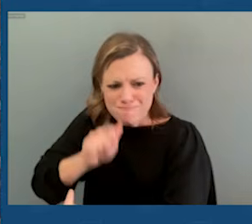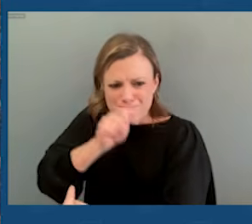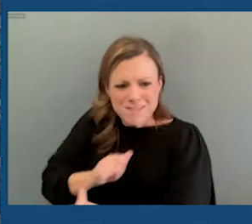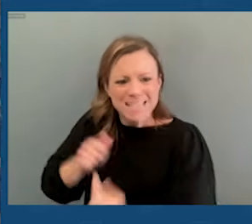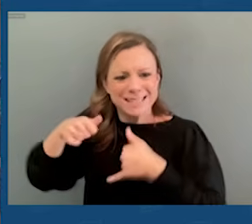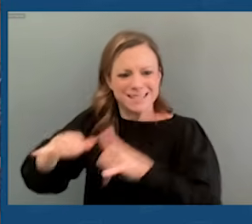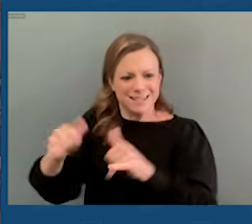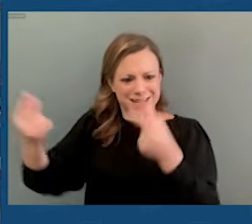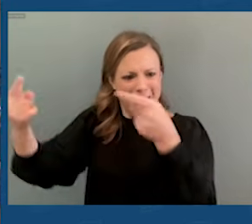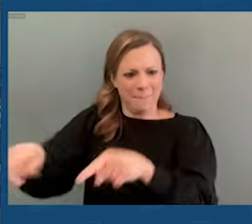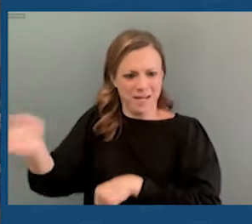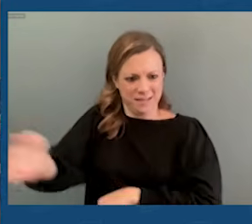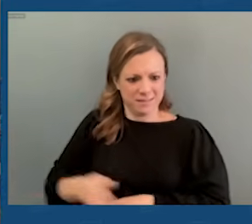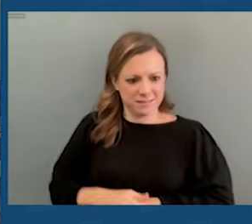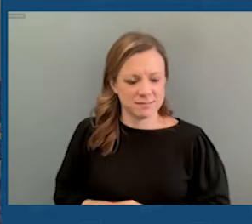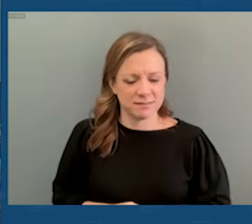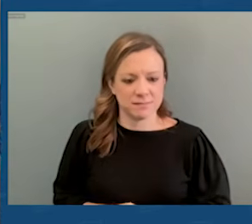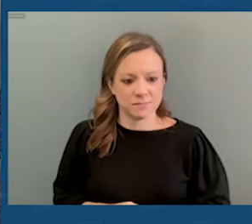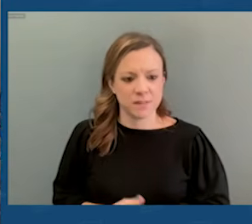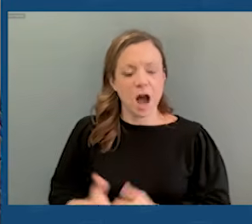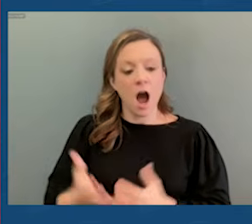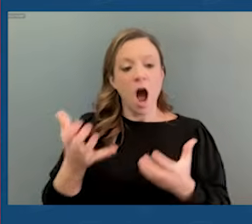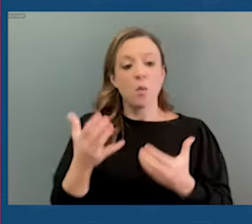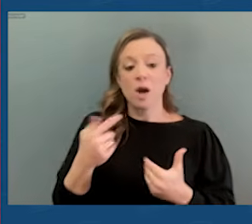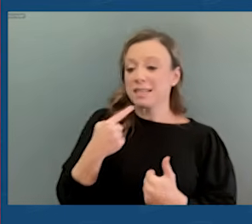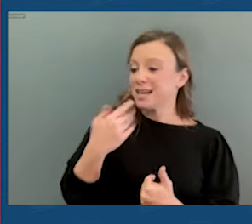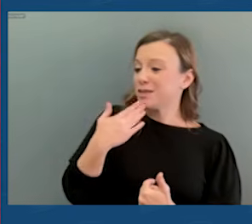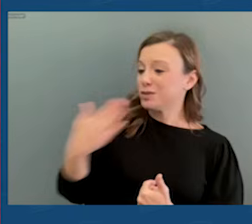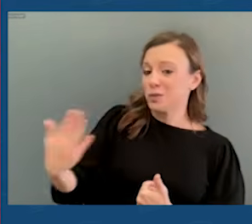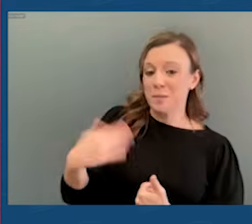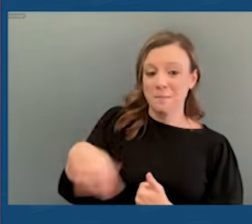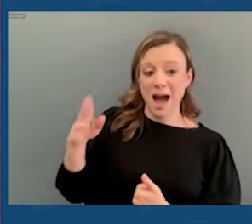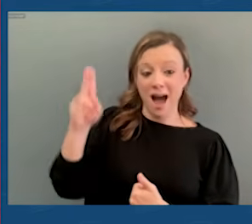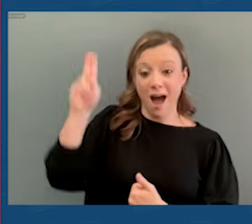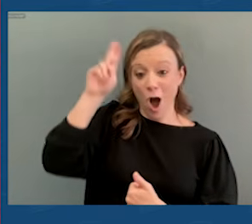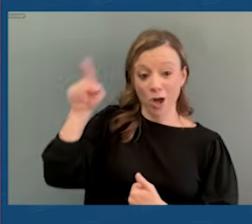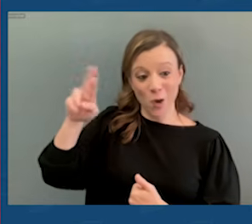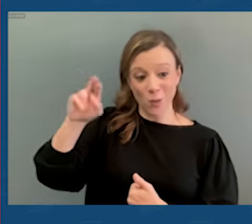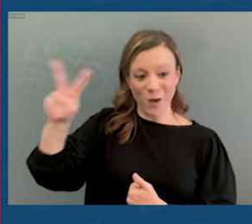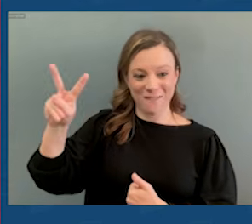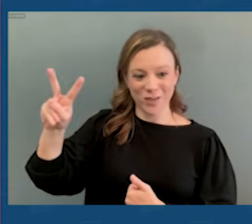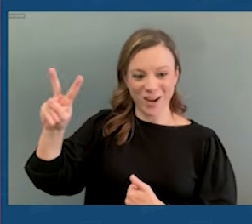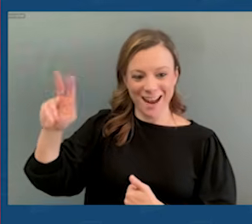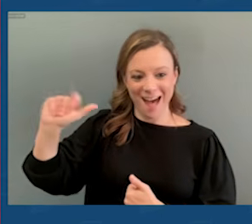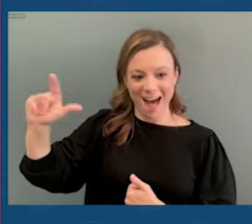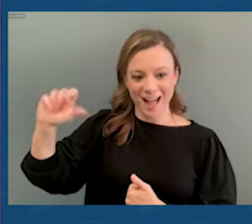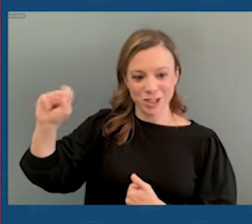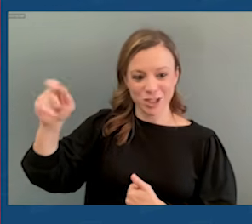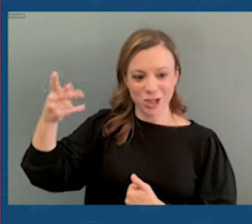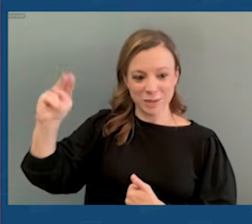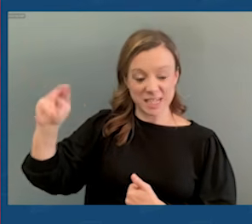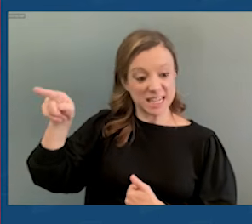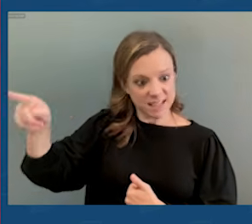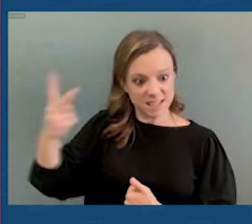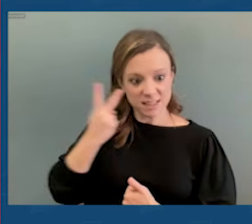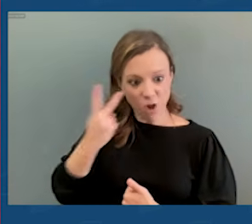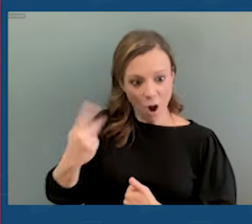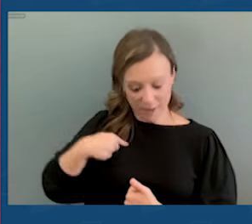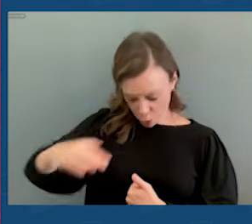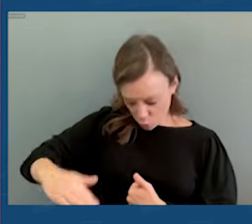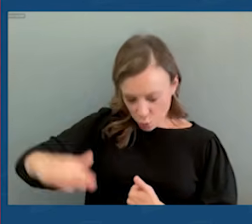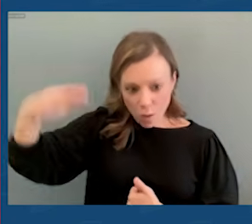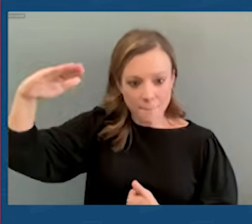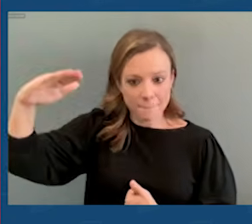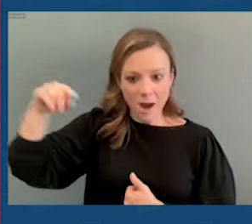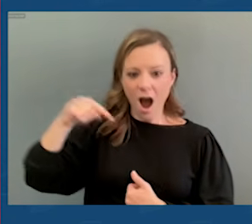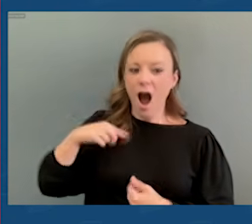And I want to say to my uncle, Reverend Al Sharpton, who actually saw me, grow up, and I always watched him, even